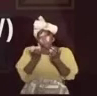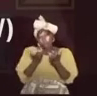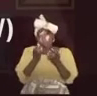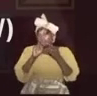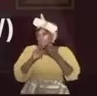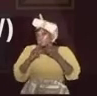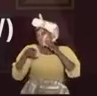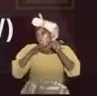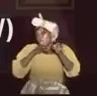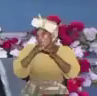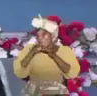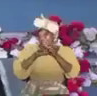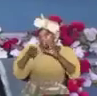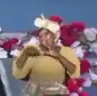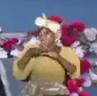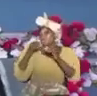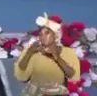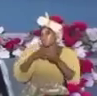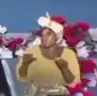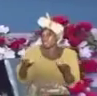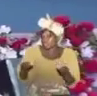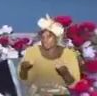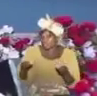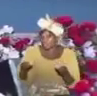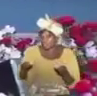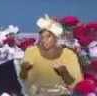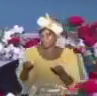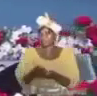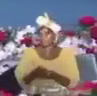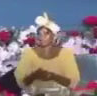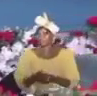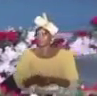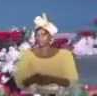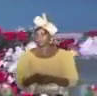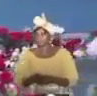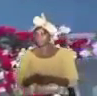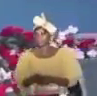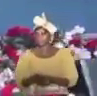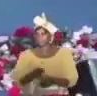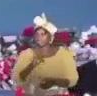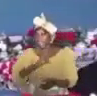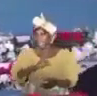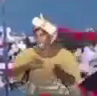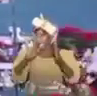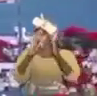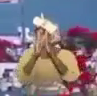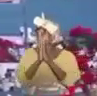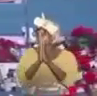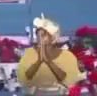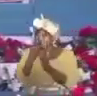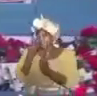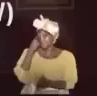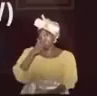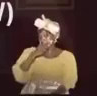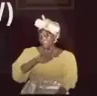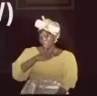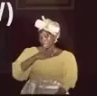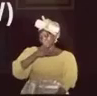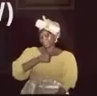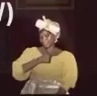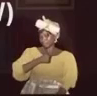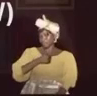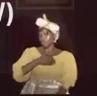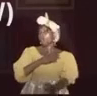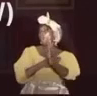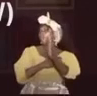is found in the book of Judges chapter 11, 30 to 35. I prayed for my own self that God